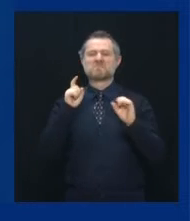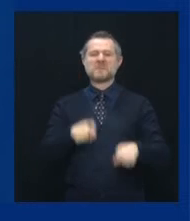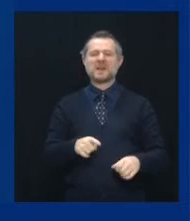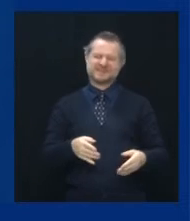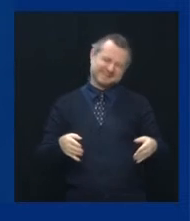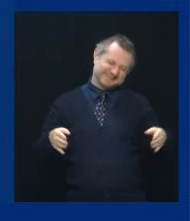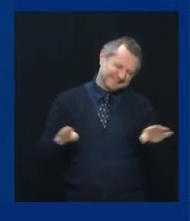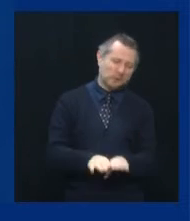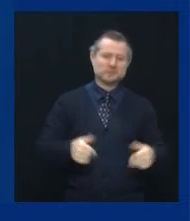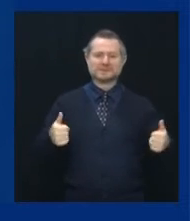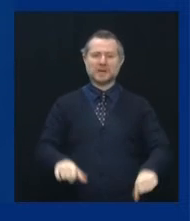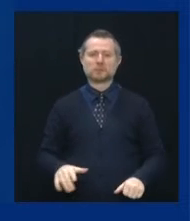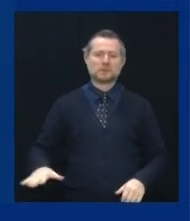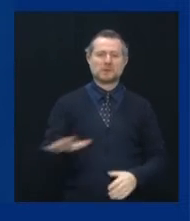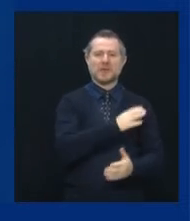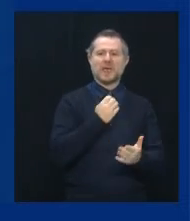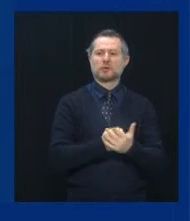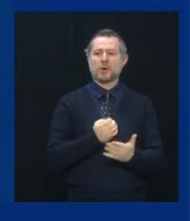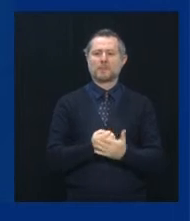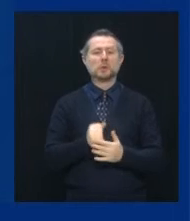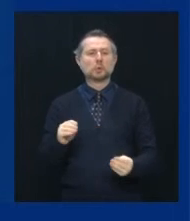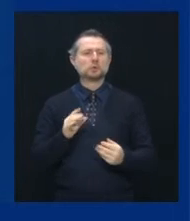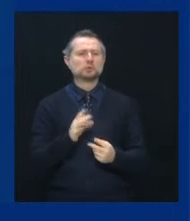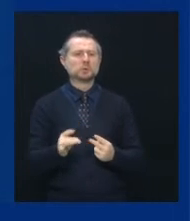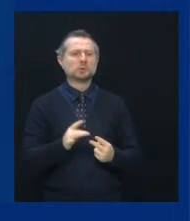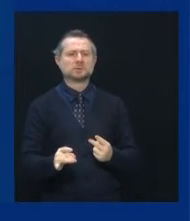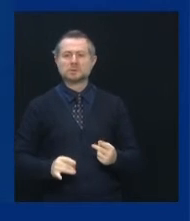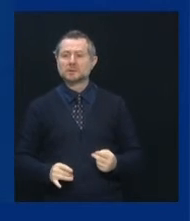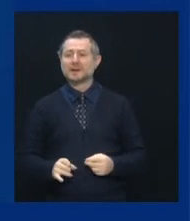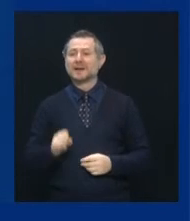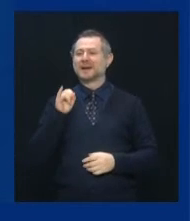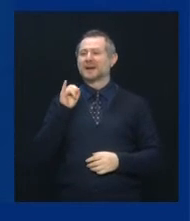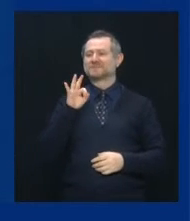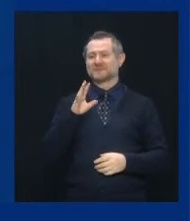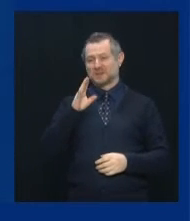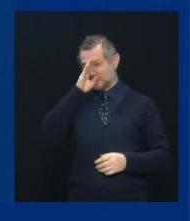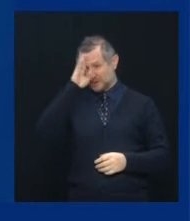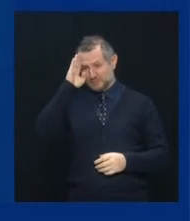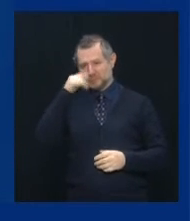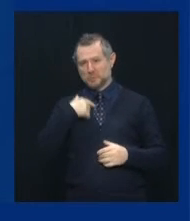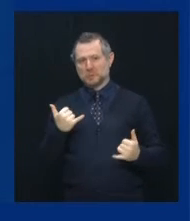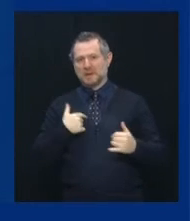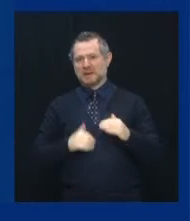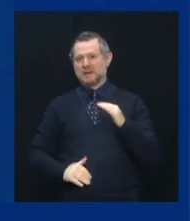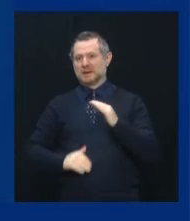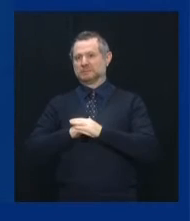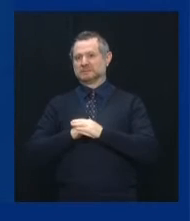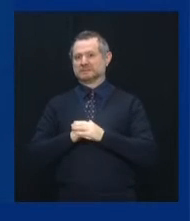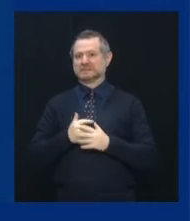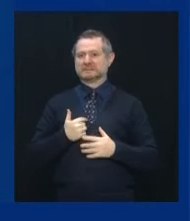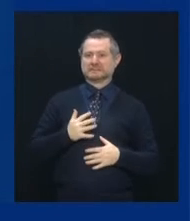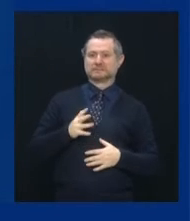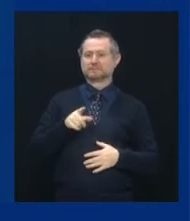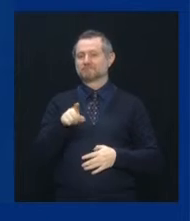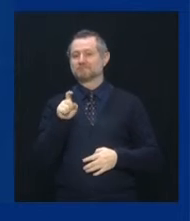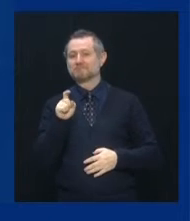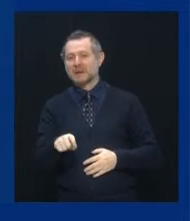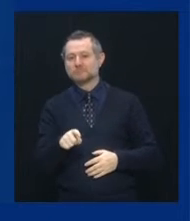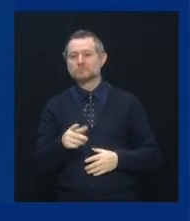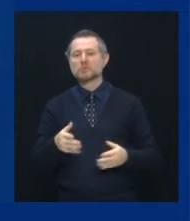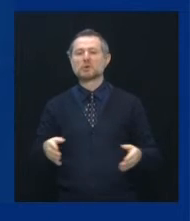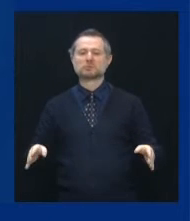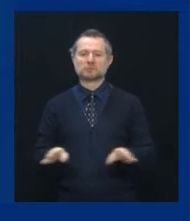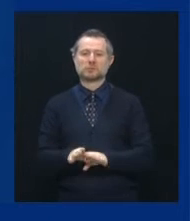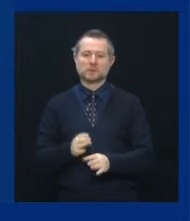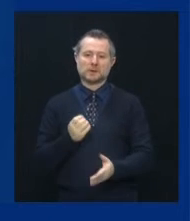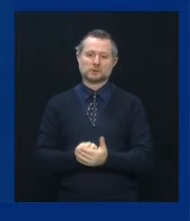the hospitals say, we're at capacity, you have to close down the economy. We